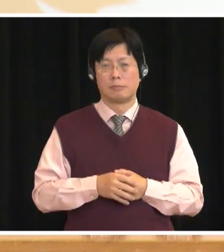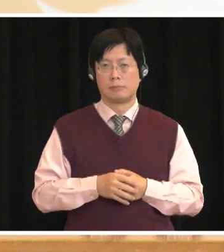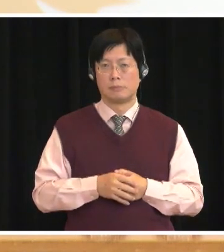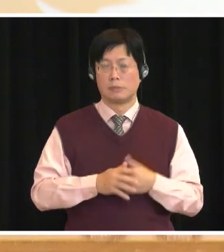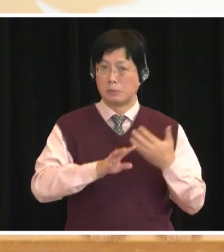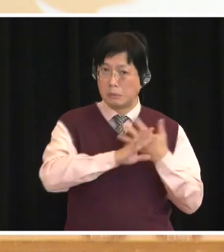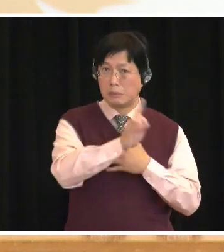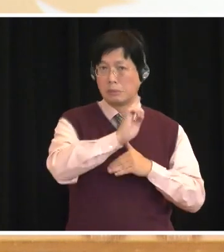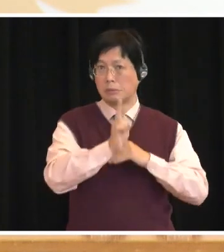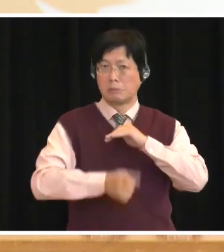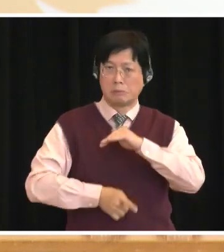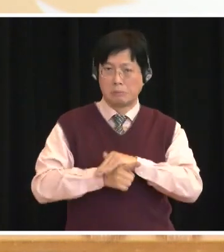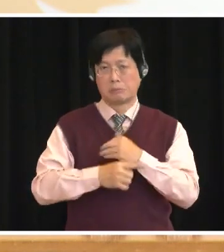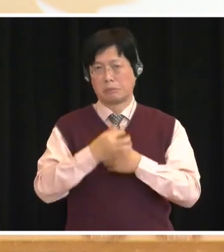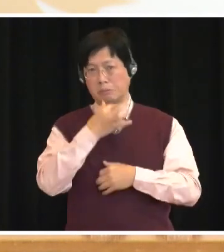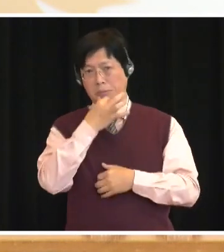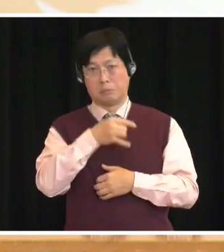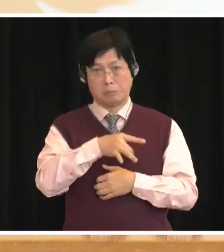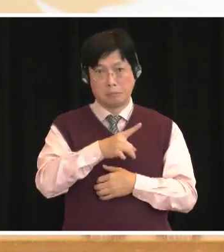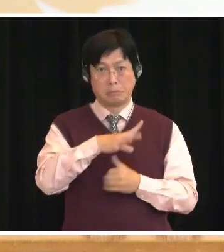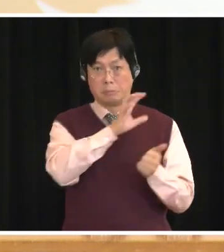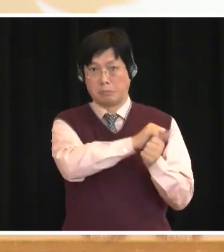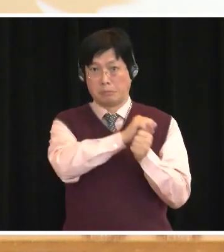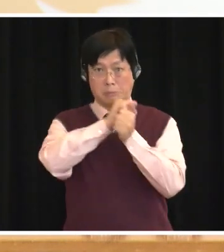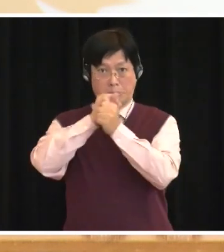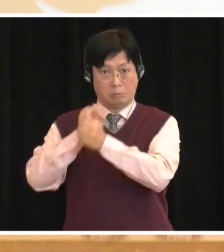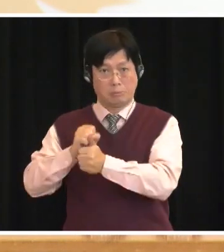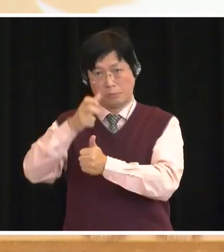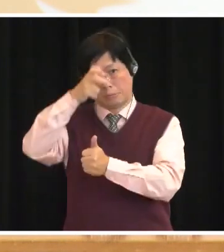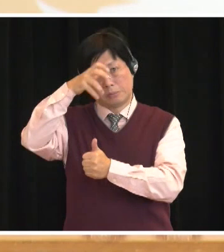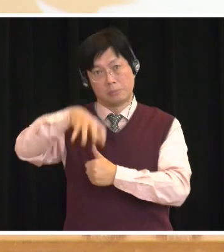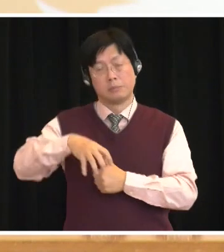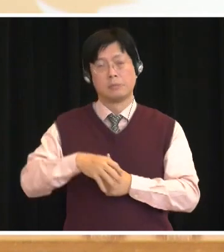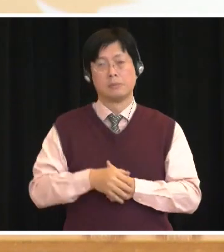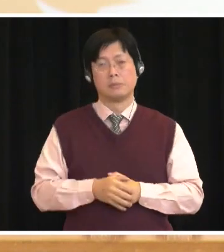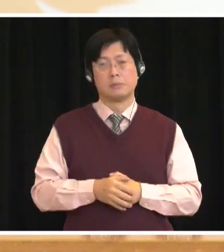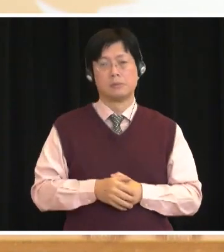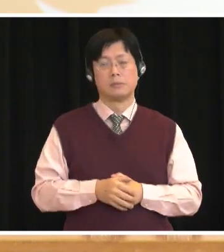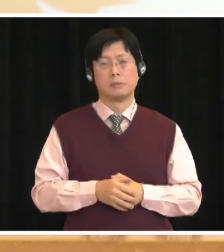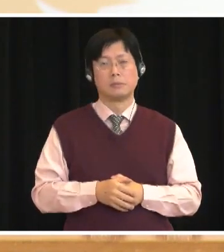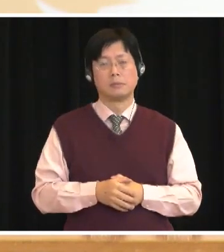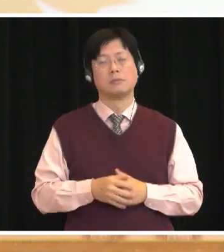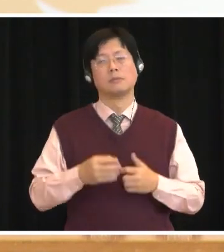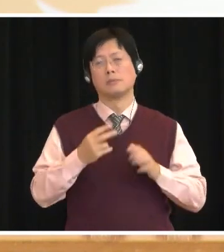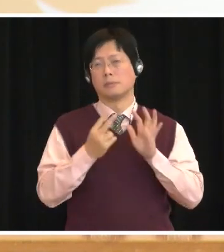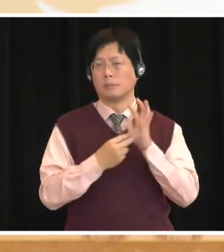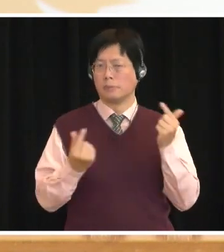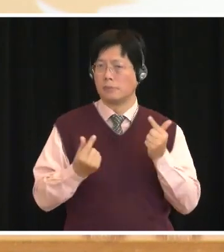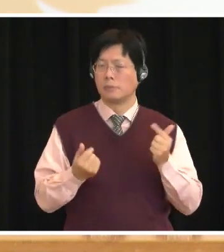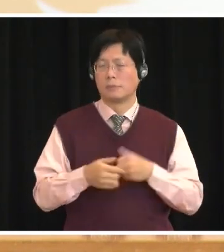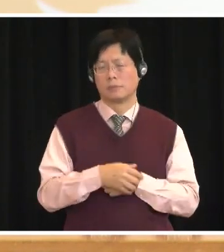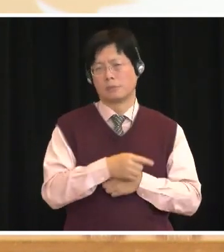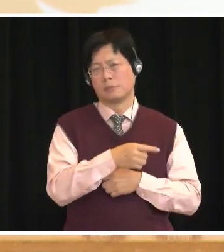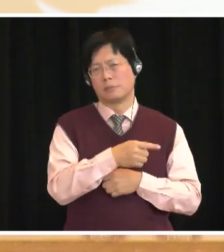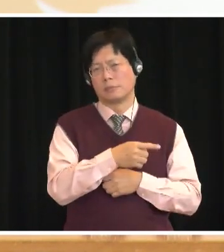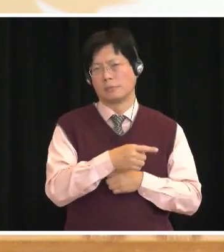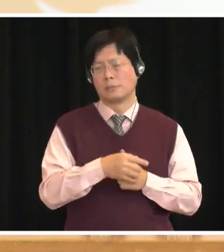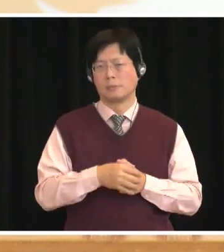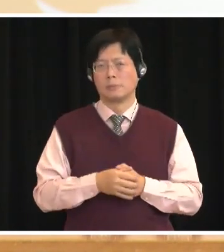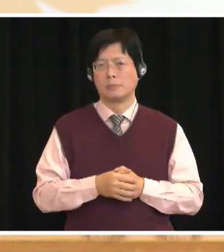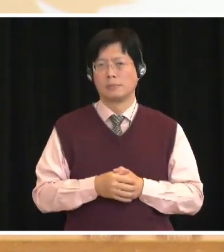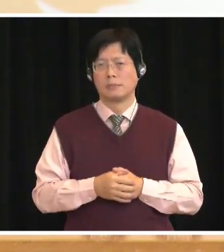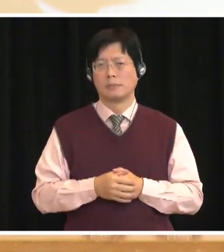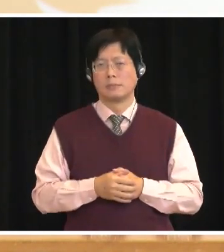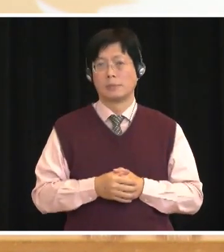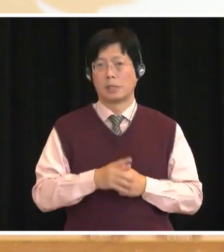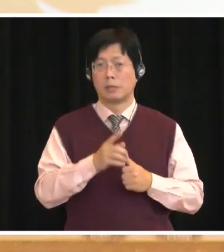police station. Take as an example, he has broken into a school, took some laptops,